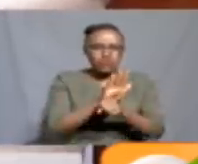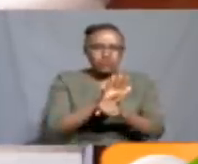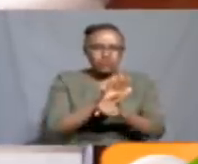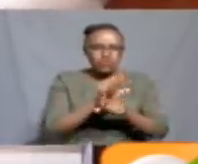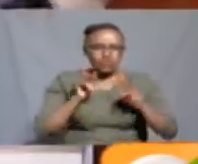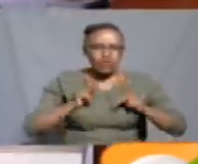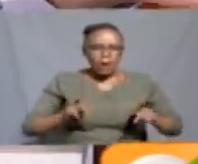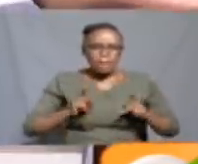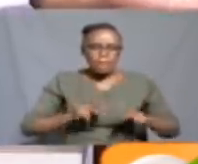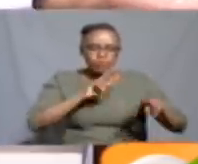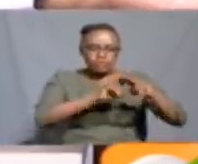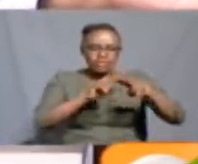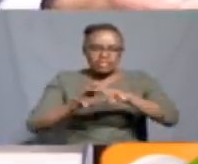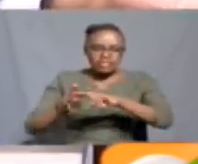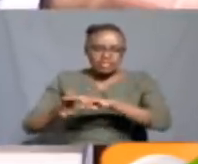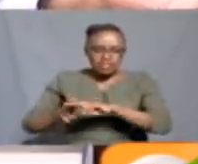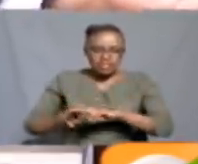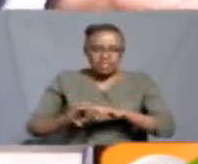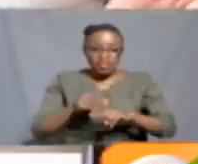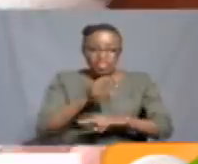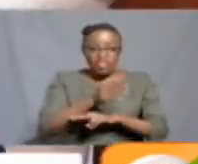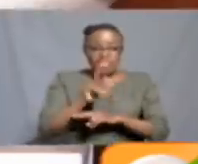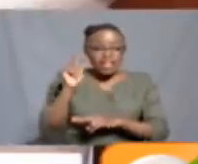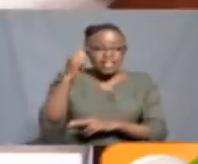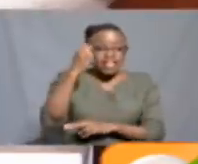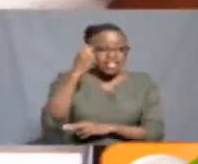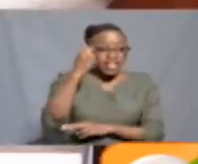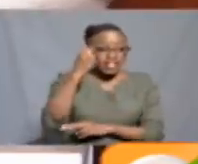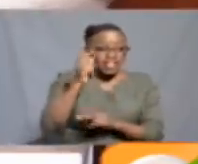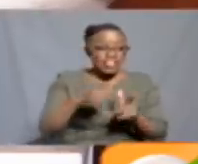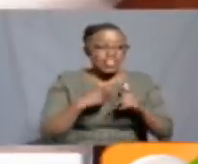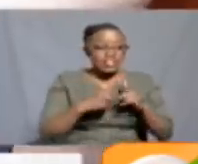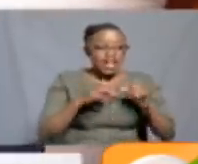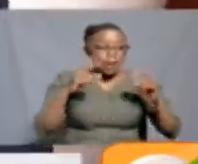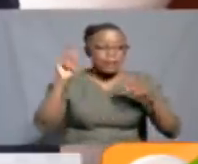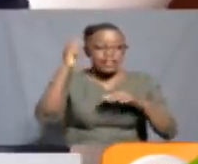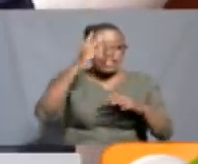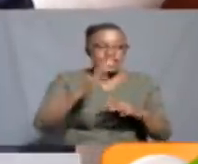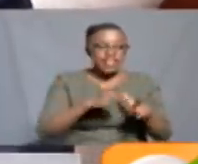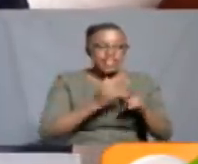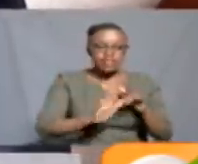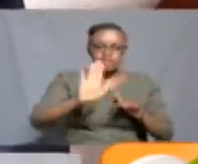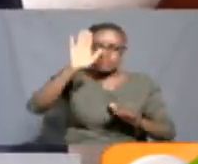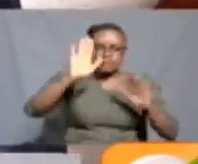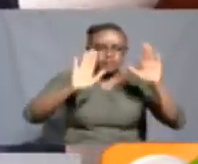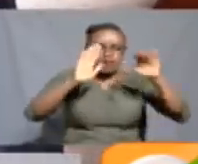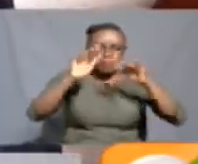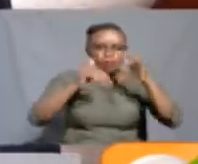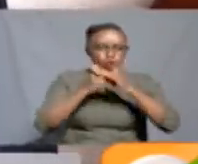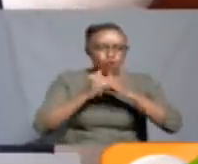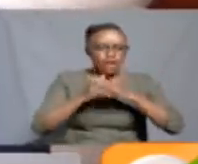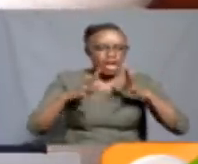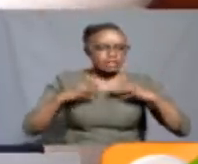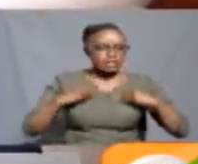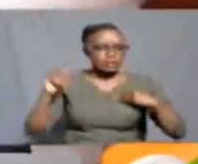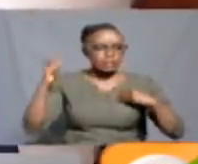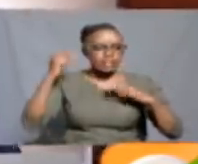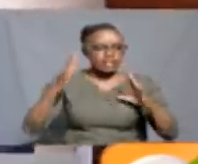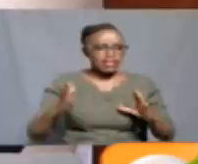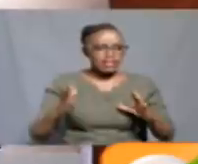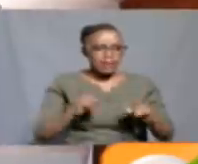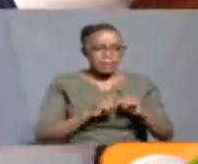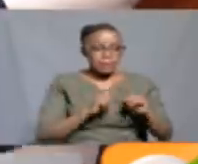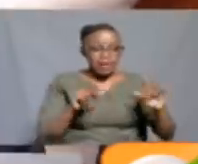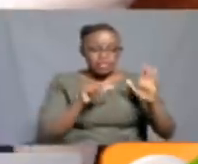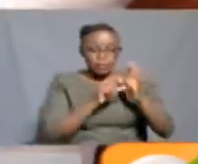The whole people were sitting over there, the whole fool. Yeah. Kenya, when they say, how many of Kenyans? The hands will go up. The point